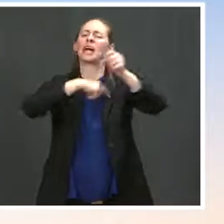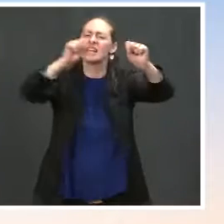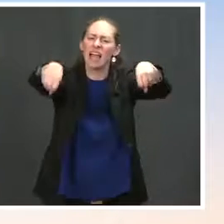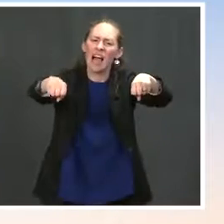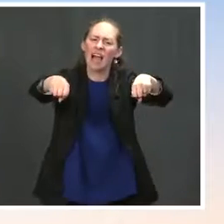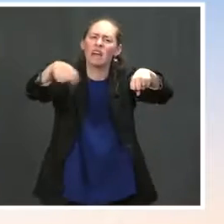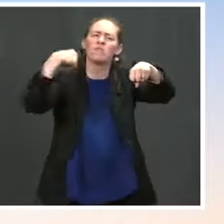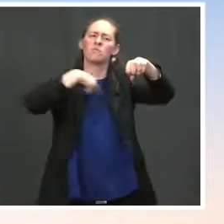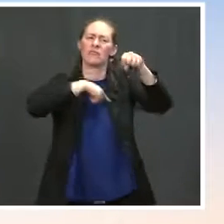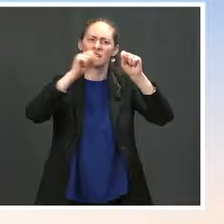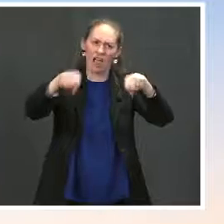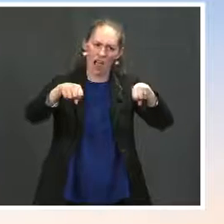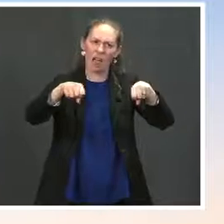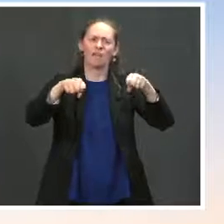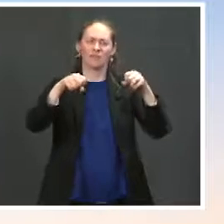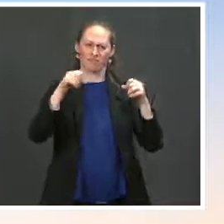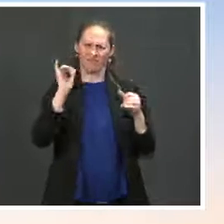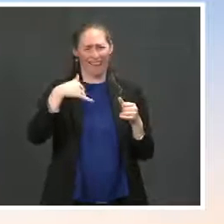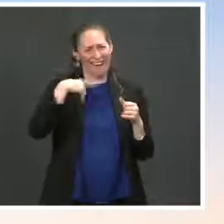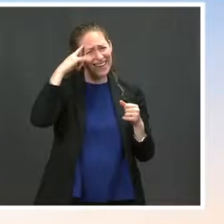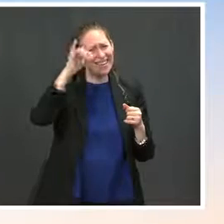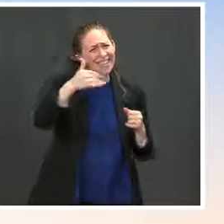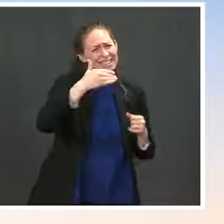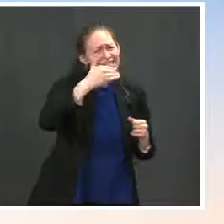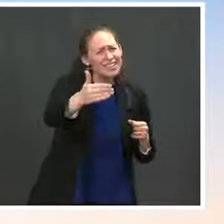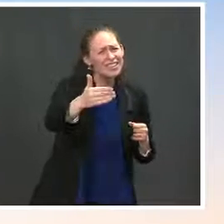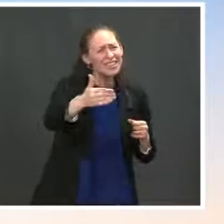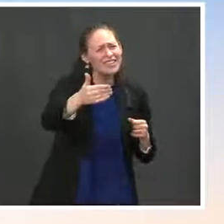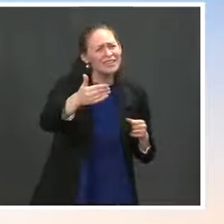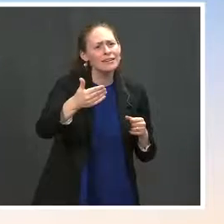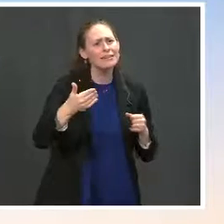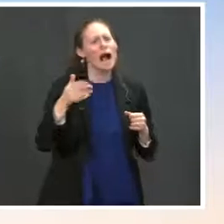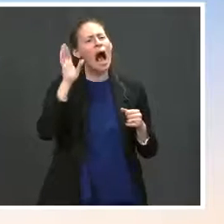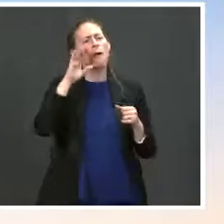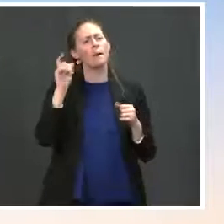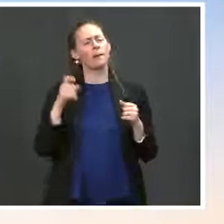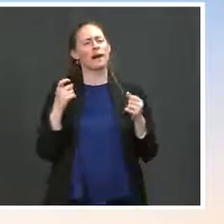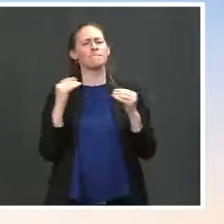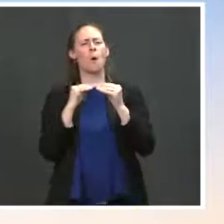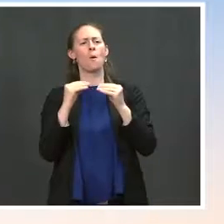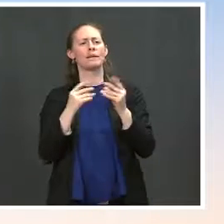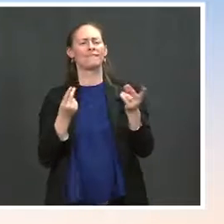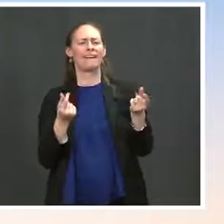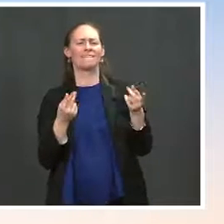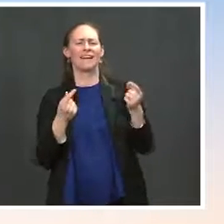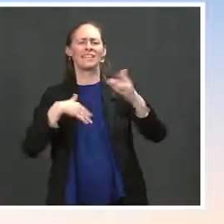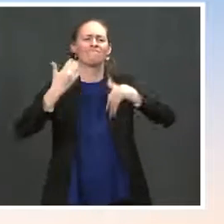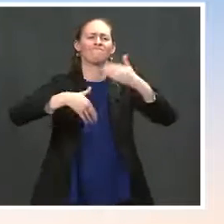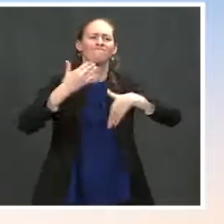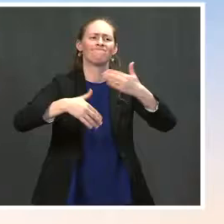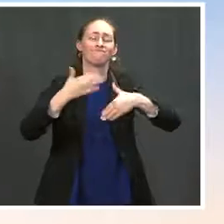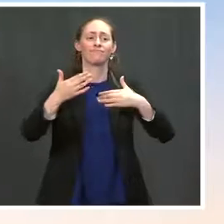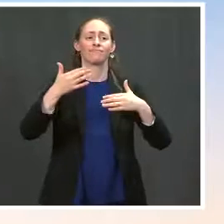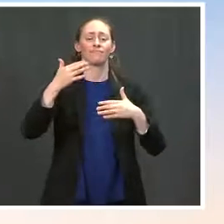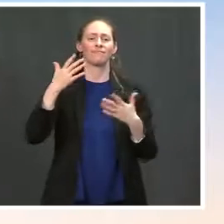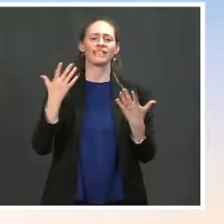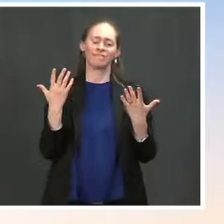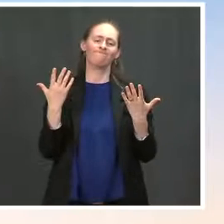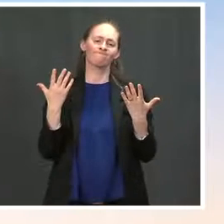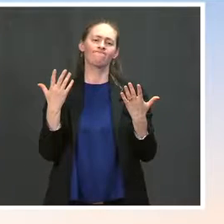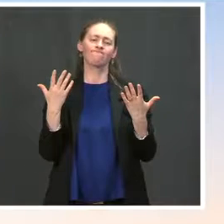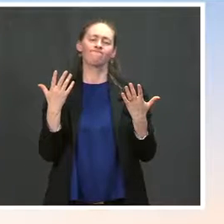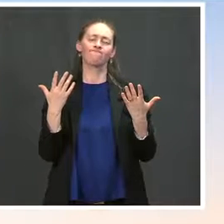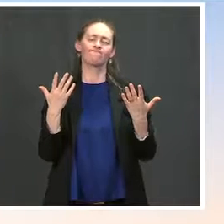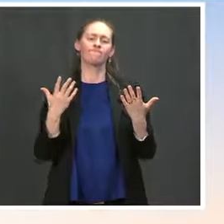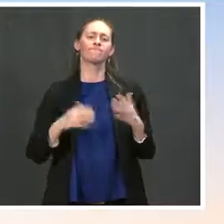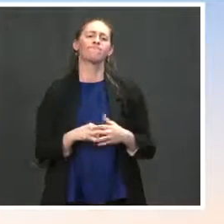good, even though we know we need to move faster, and we're not, as a planet, as a group of countries, where we need to be. It's probably a good